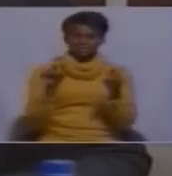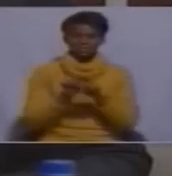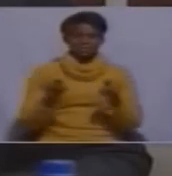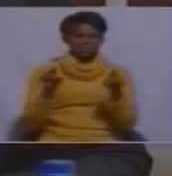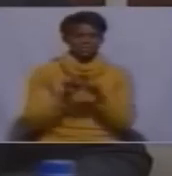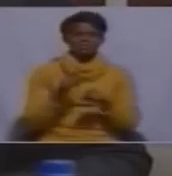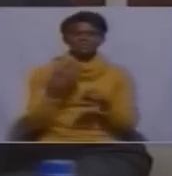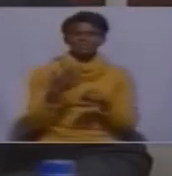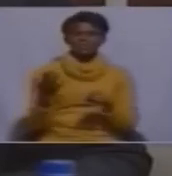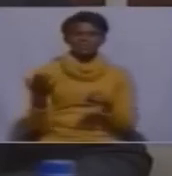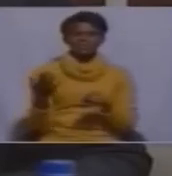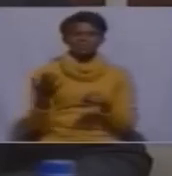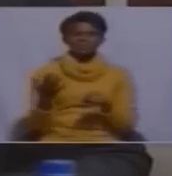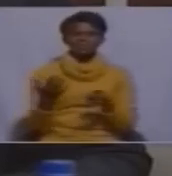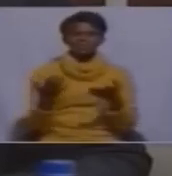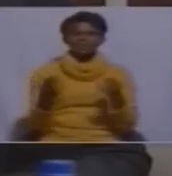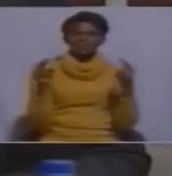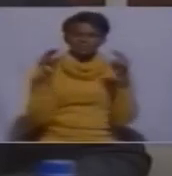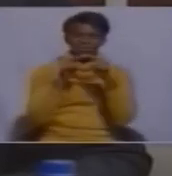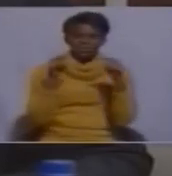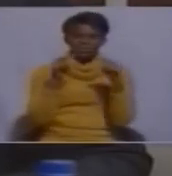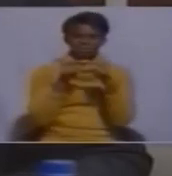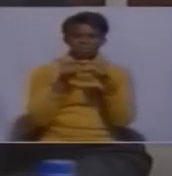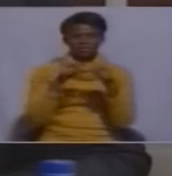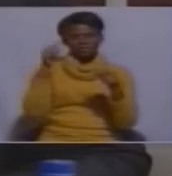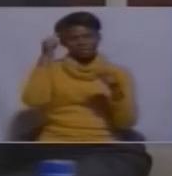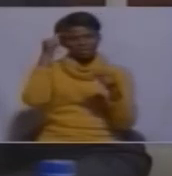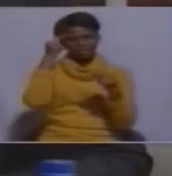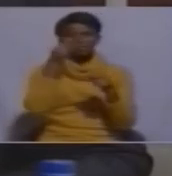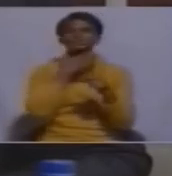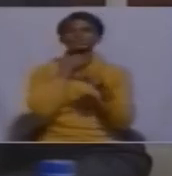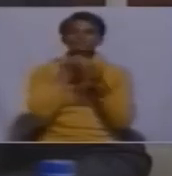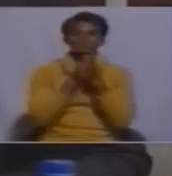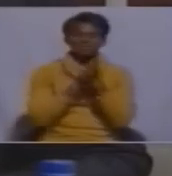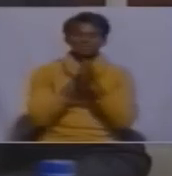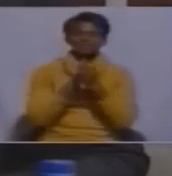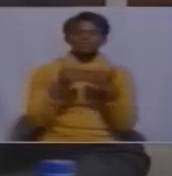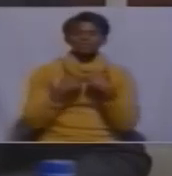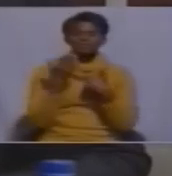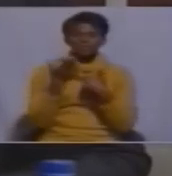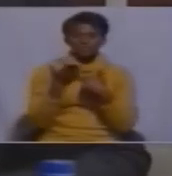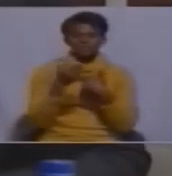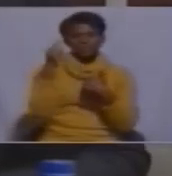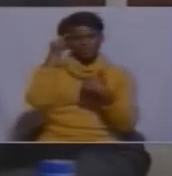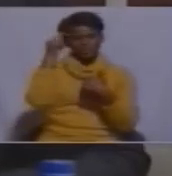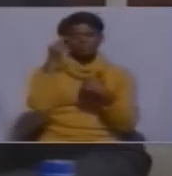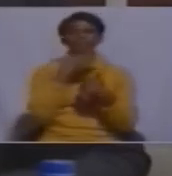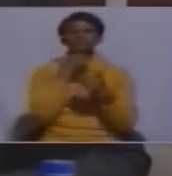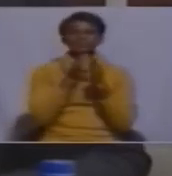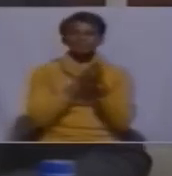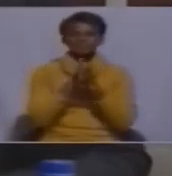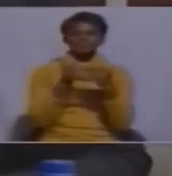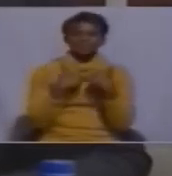that, any contracts to which government has an interest in, by government having an interest in, I think we